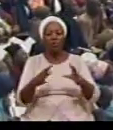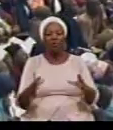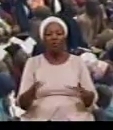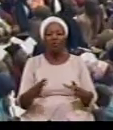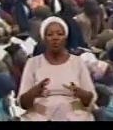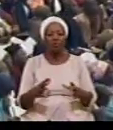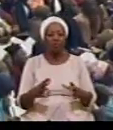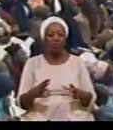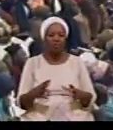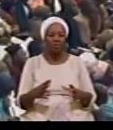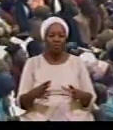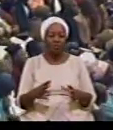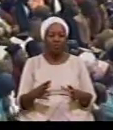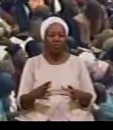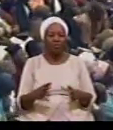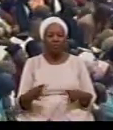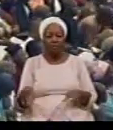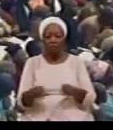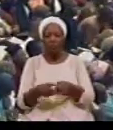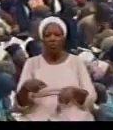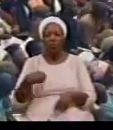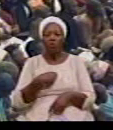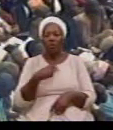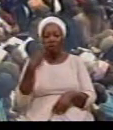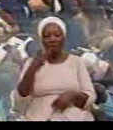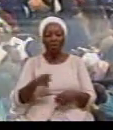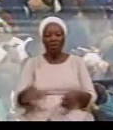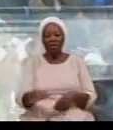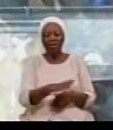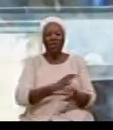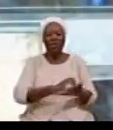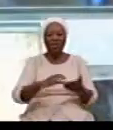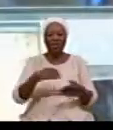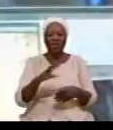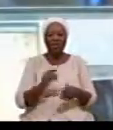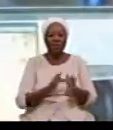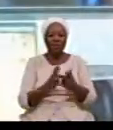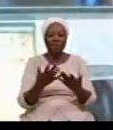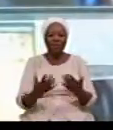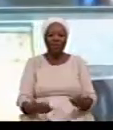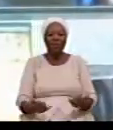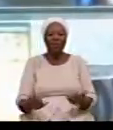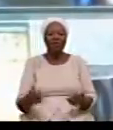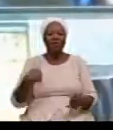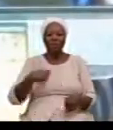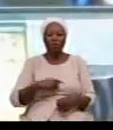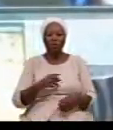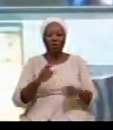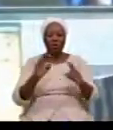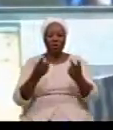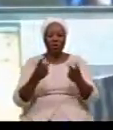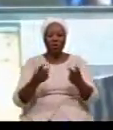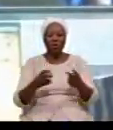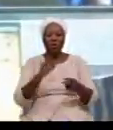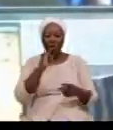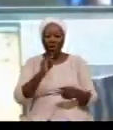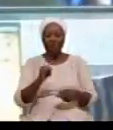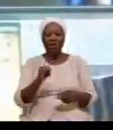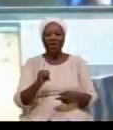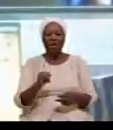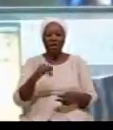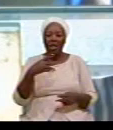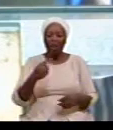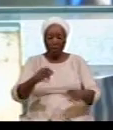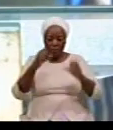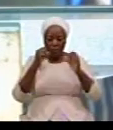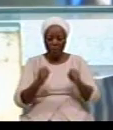much. As we look at these verses of scripture, I'm talking to you today on the power of faith